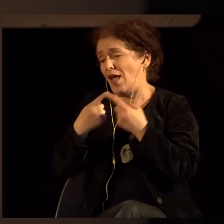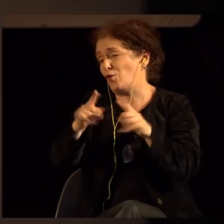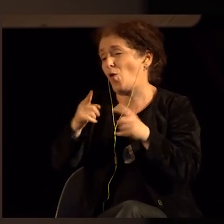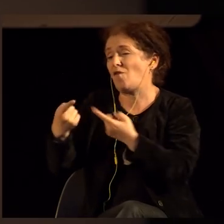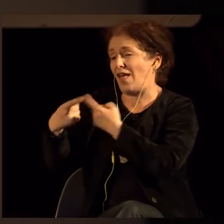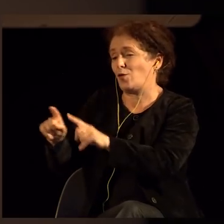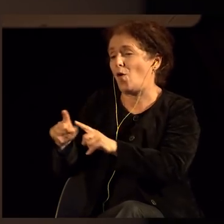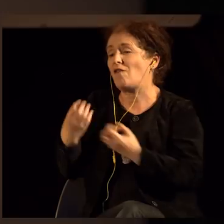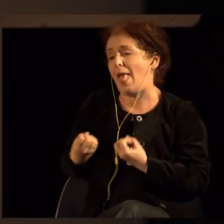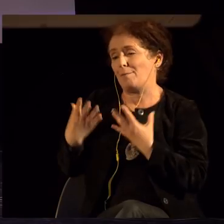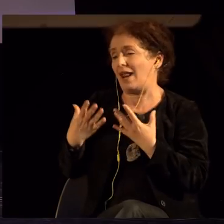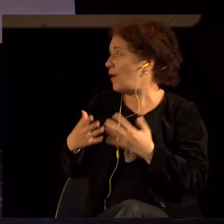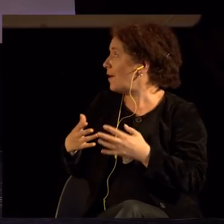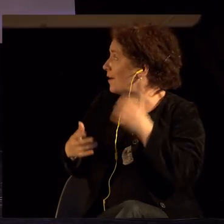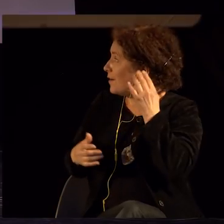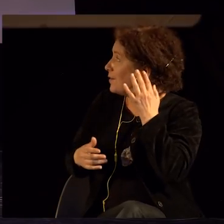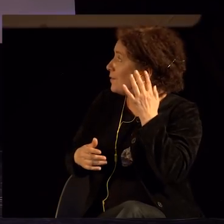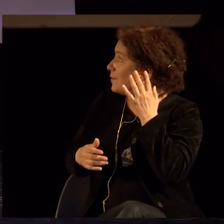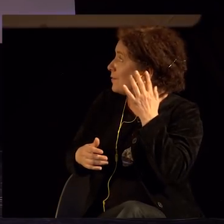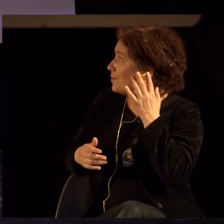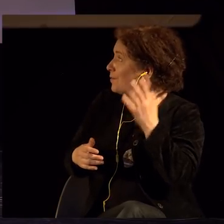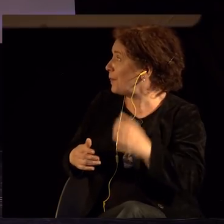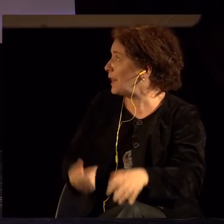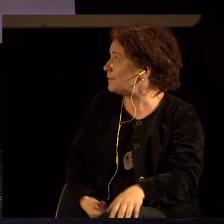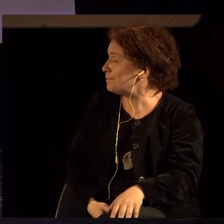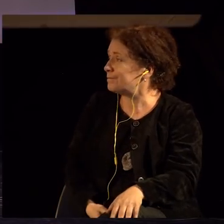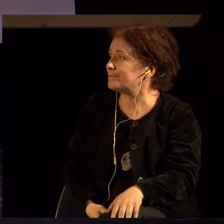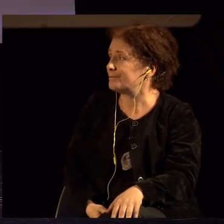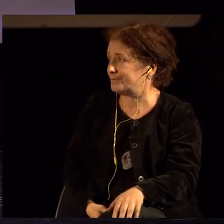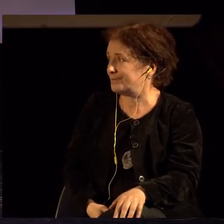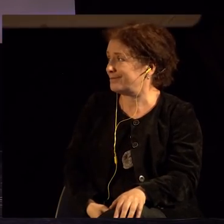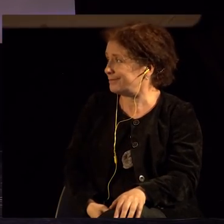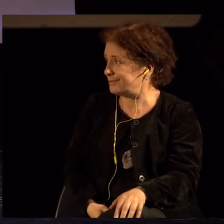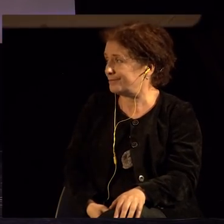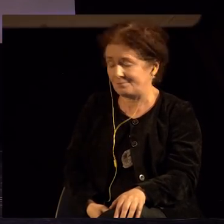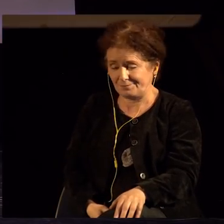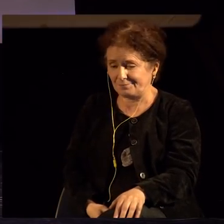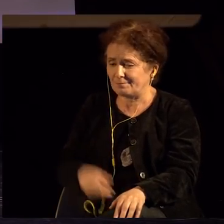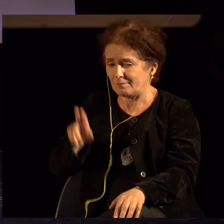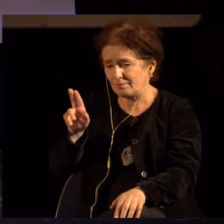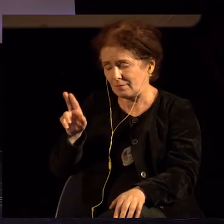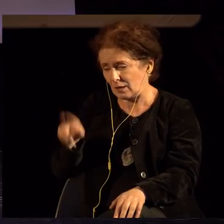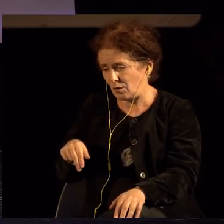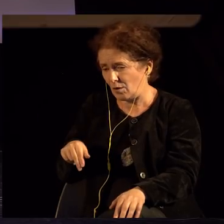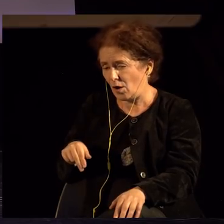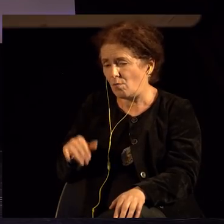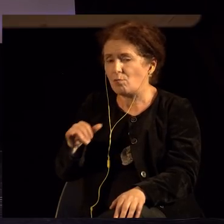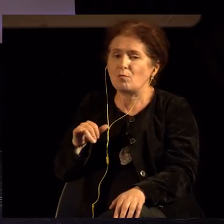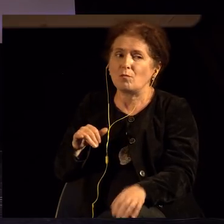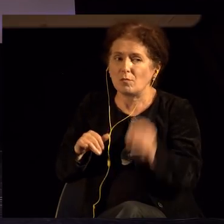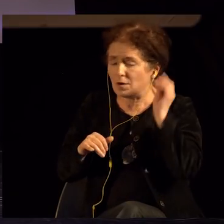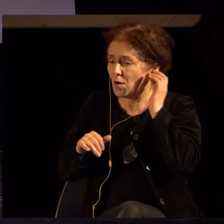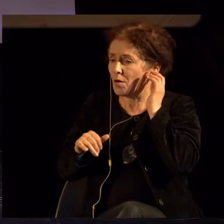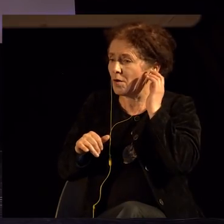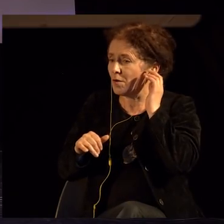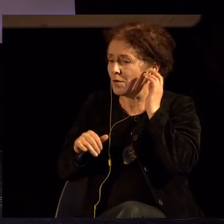Yeah. So, there could be less than this. There could be a lot more. But these are some of the things they will